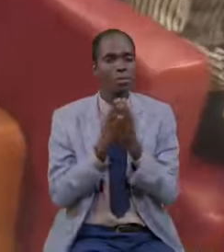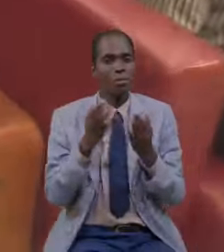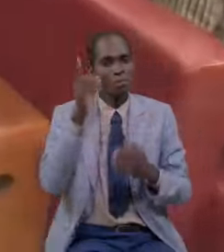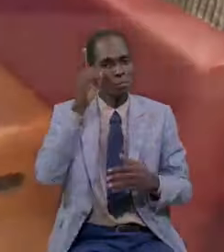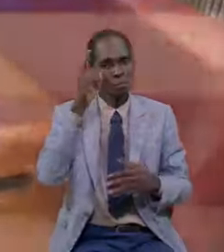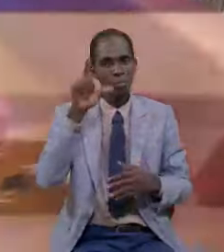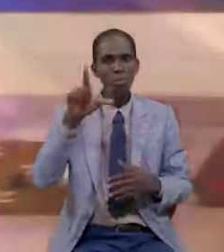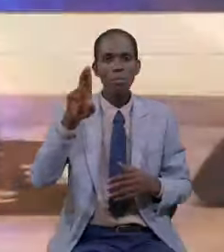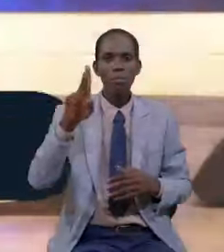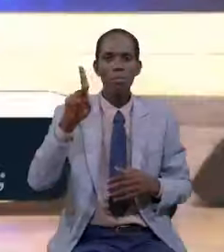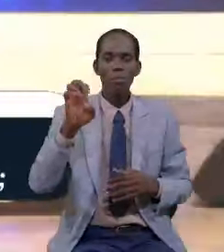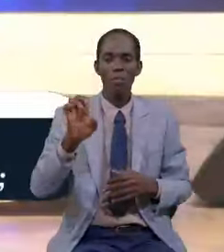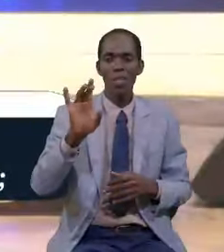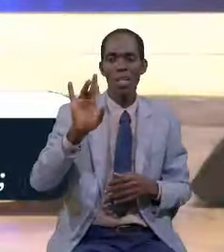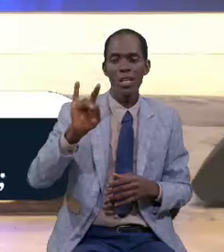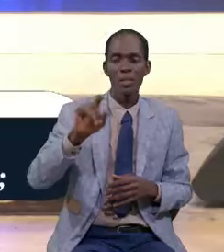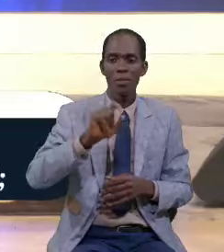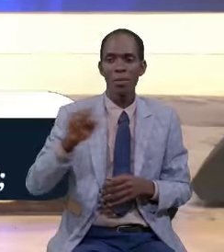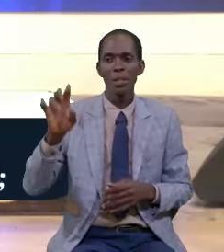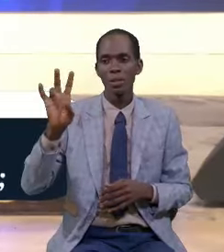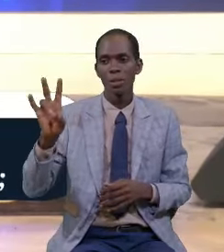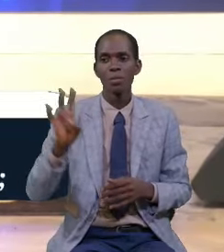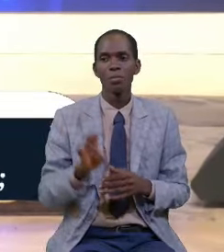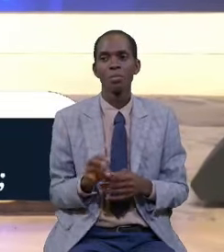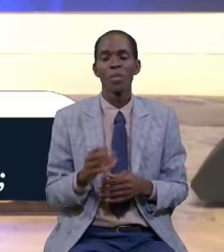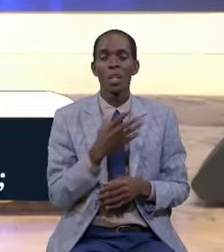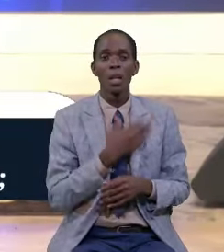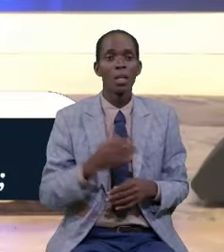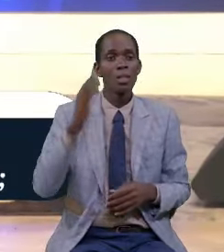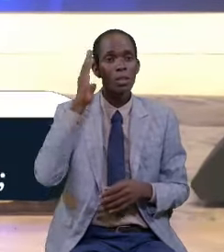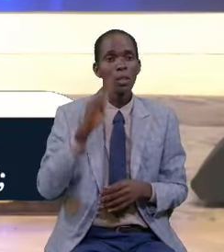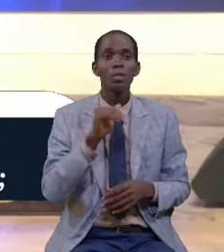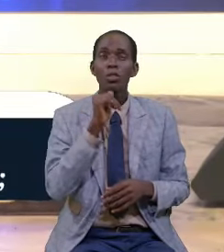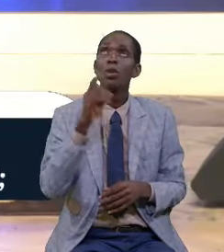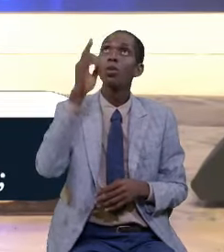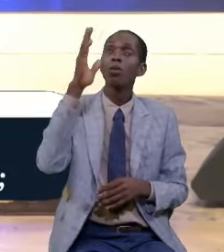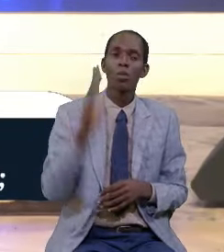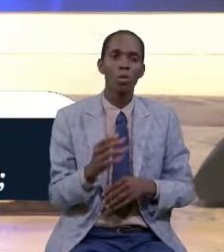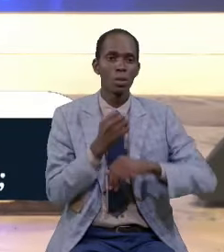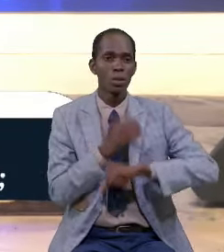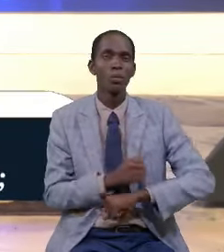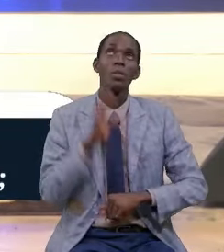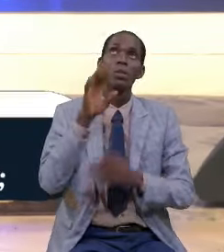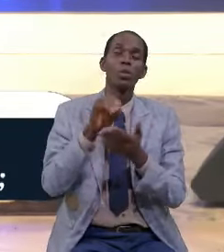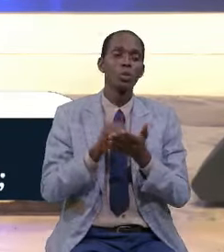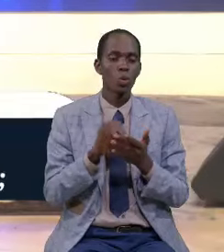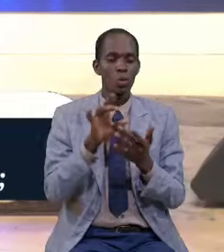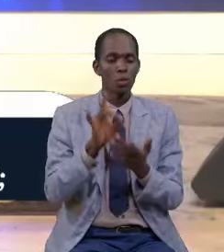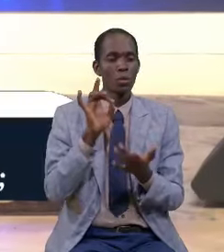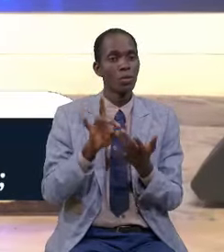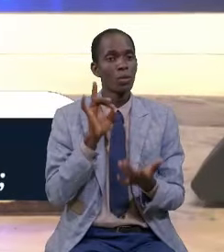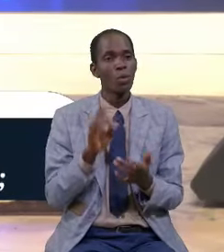verse 7. And shall not God avenge his own elect, which cry day